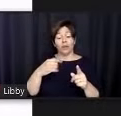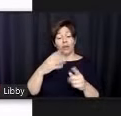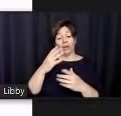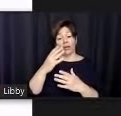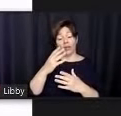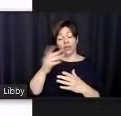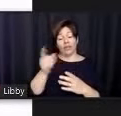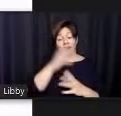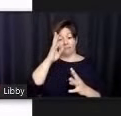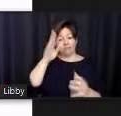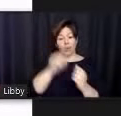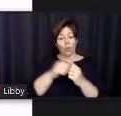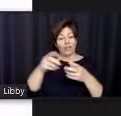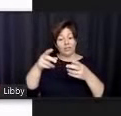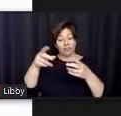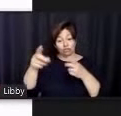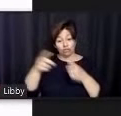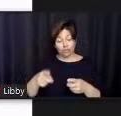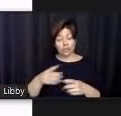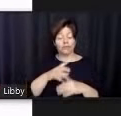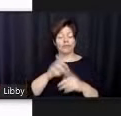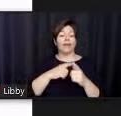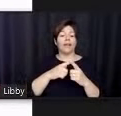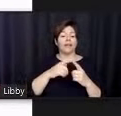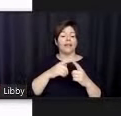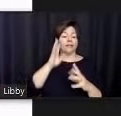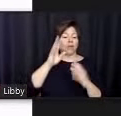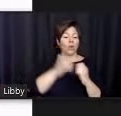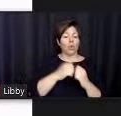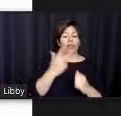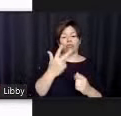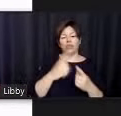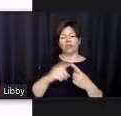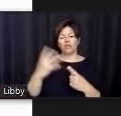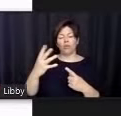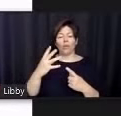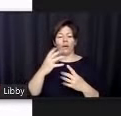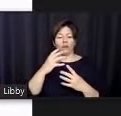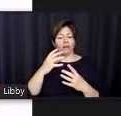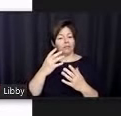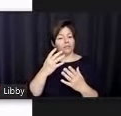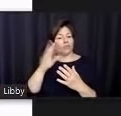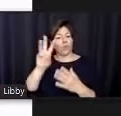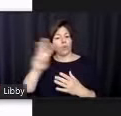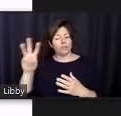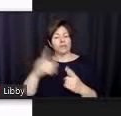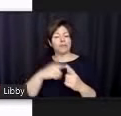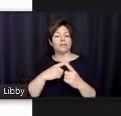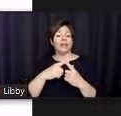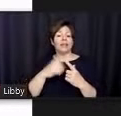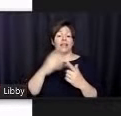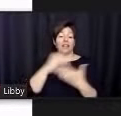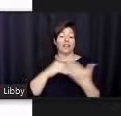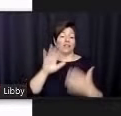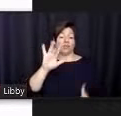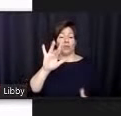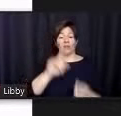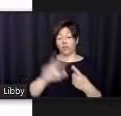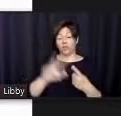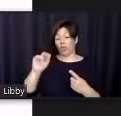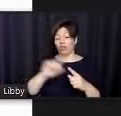a description. Then we came up with 3 to 4 valid websites for additional information and a list of 25 to 30